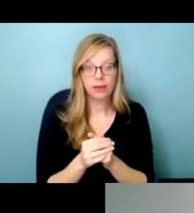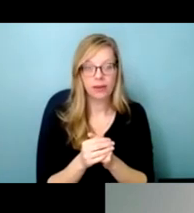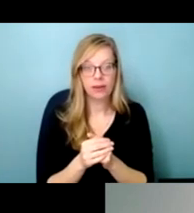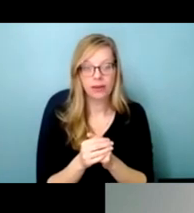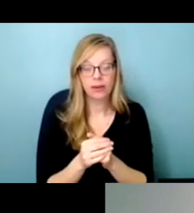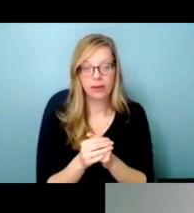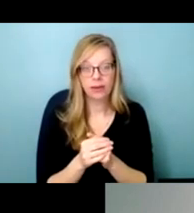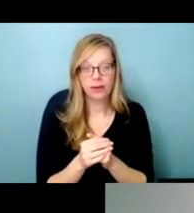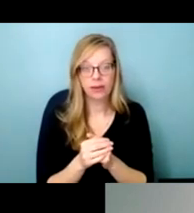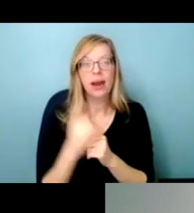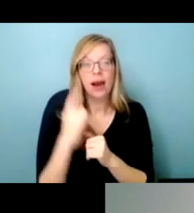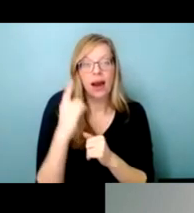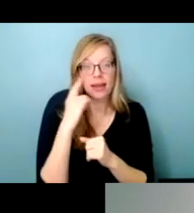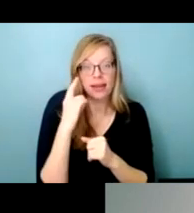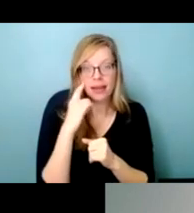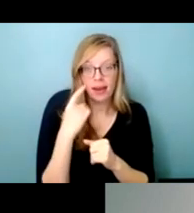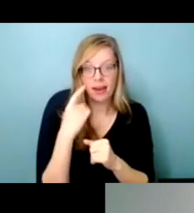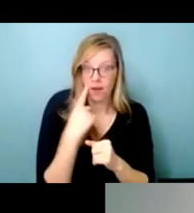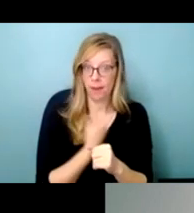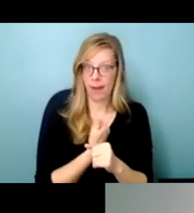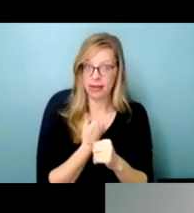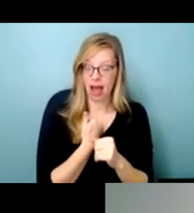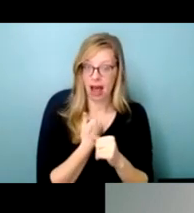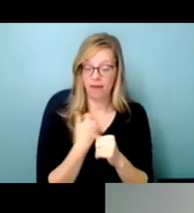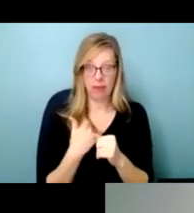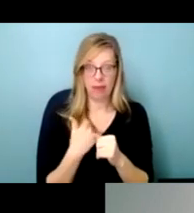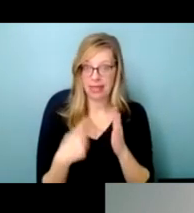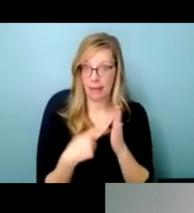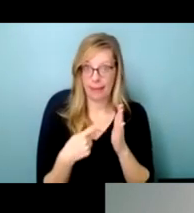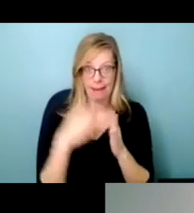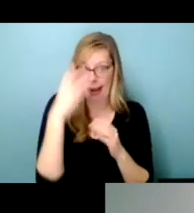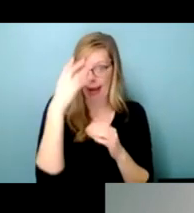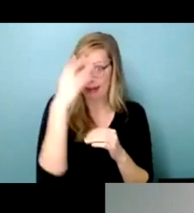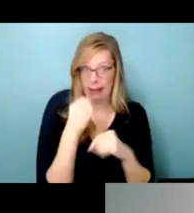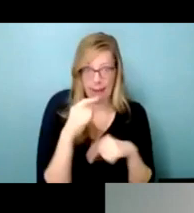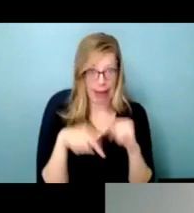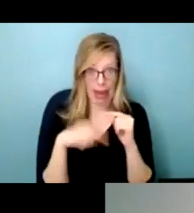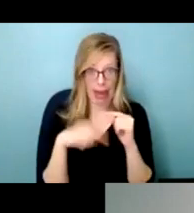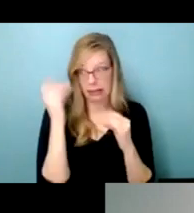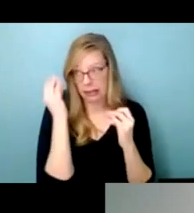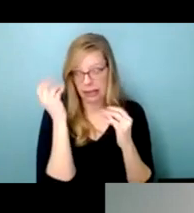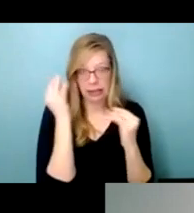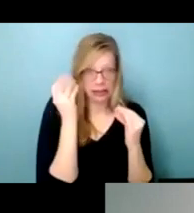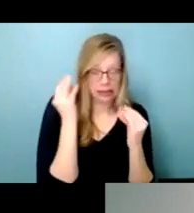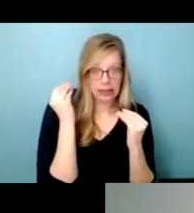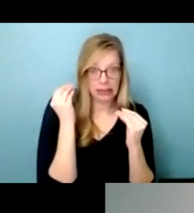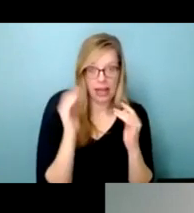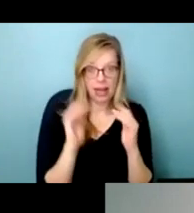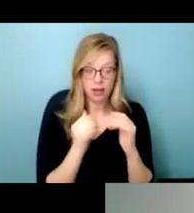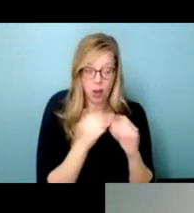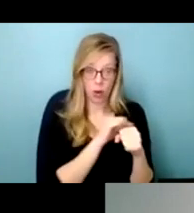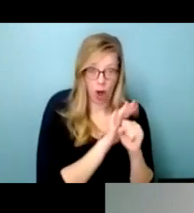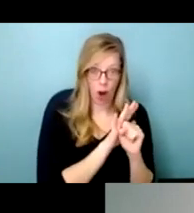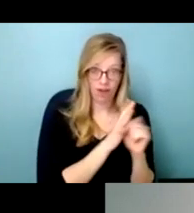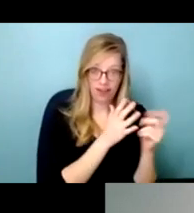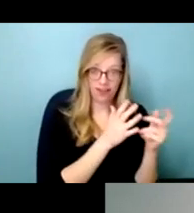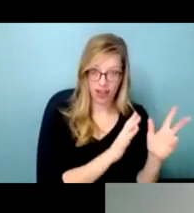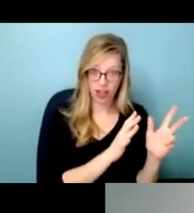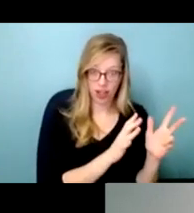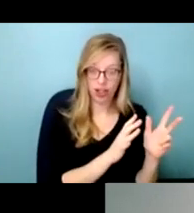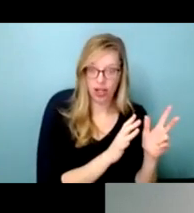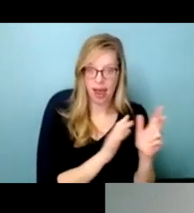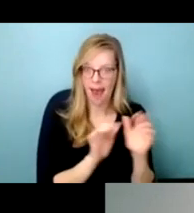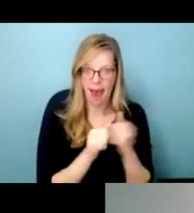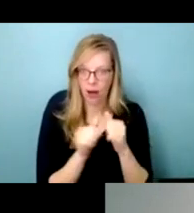biggest probably thing that keeps me up at night is how do we sustain our operations following COVID, particularly when it comes